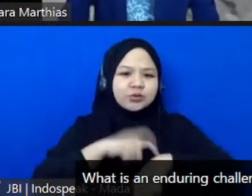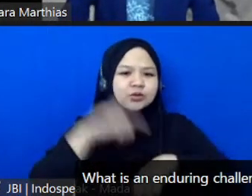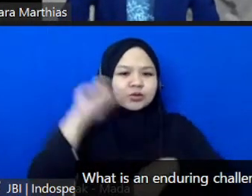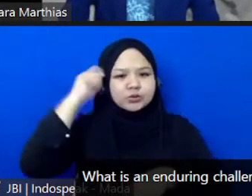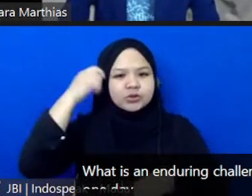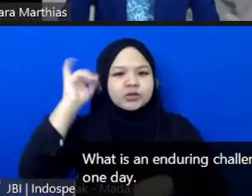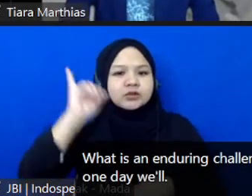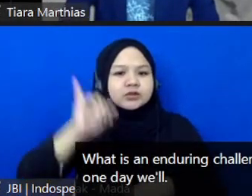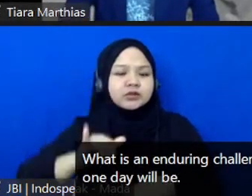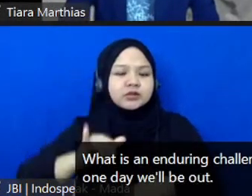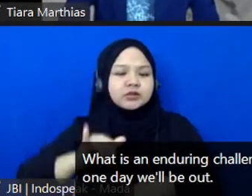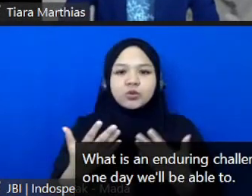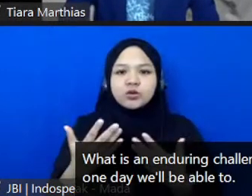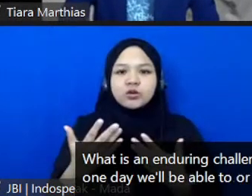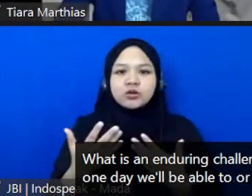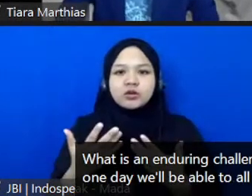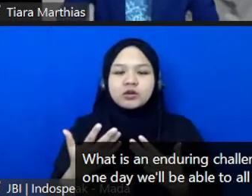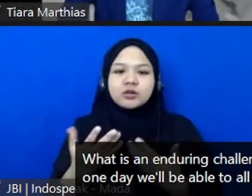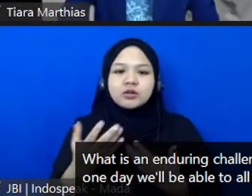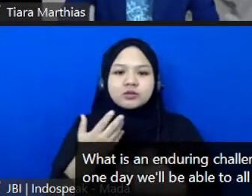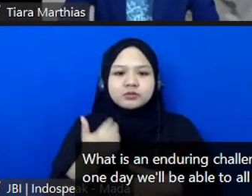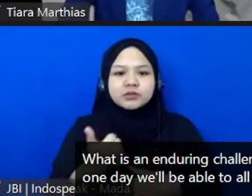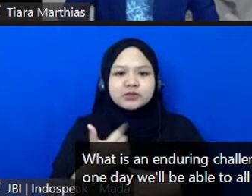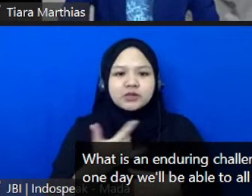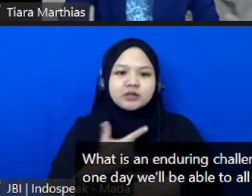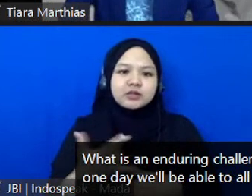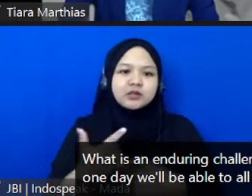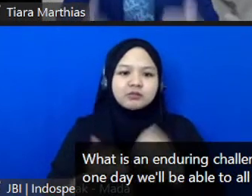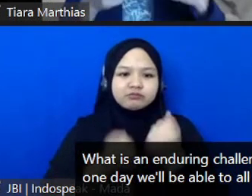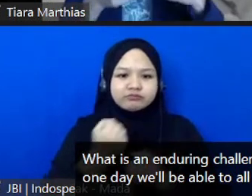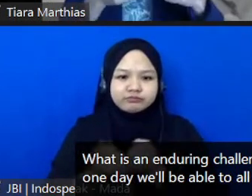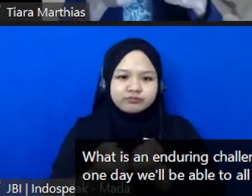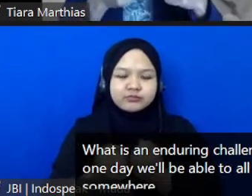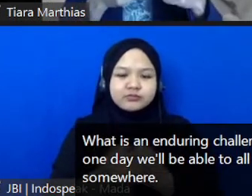one day we'll be able to all meet in person at